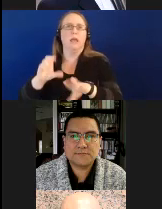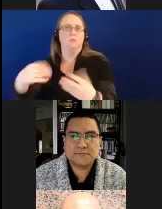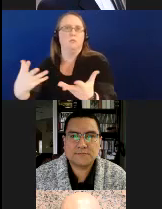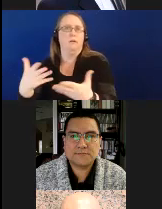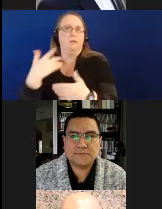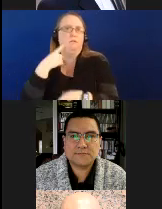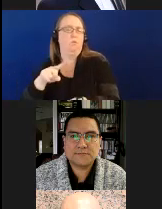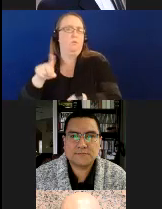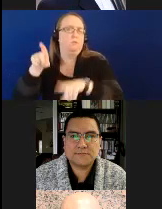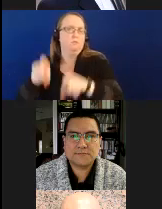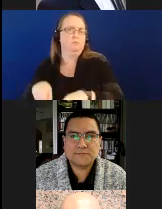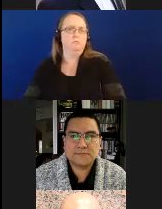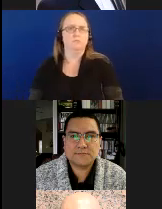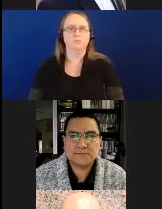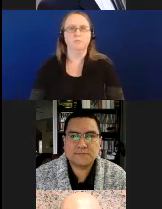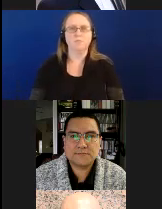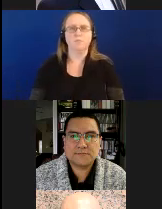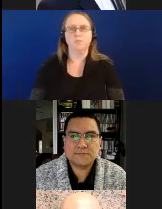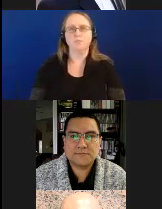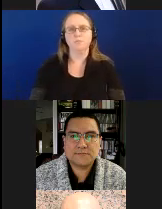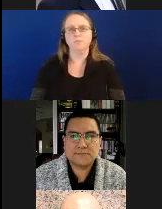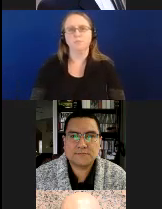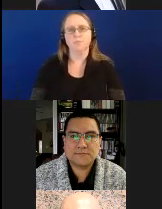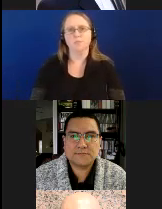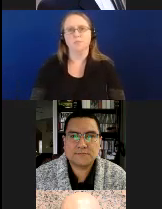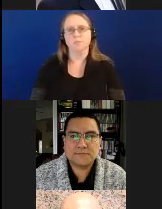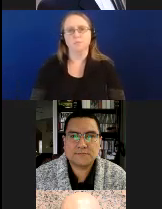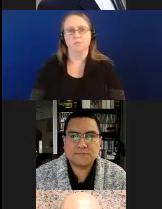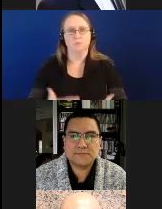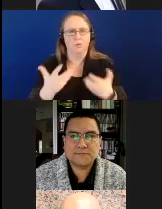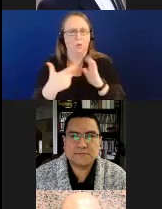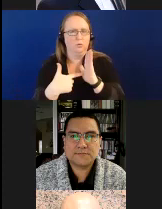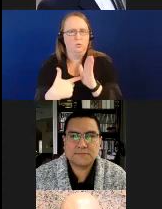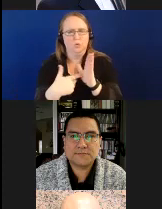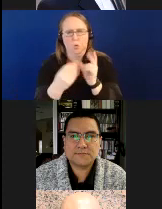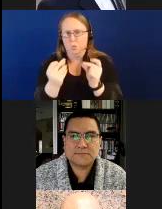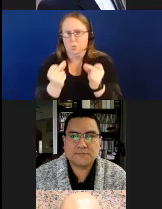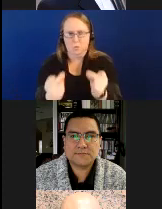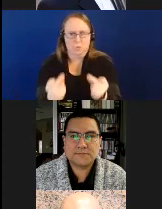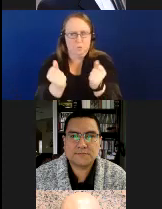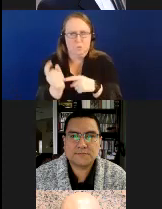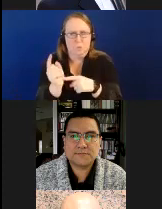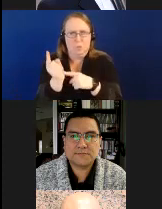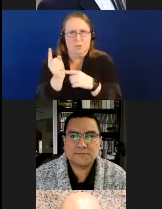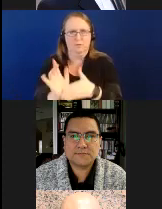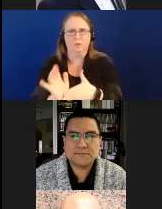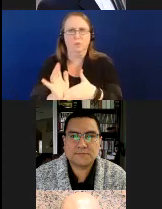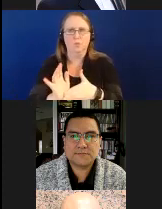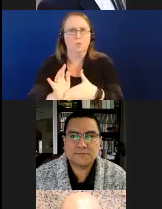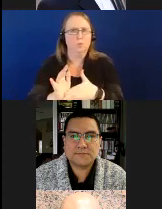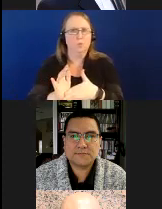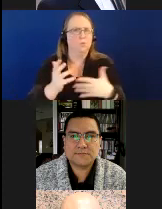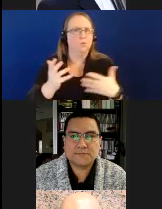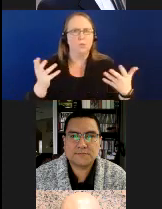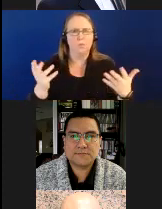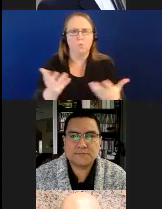STAAR. So I do want to show just a super quick, like 1-minute video of what some of